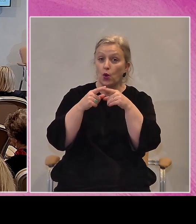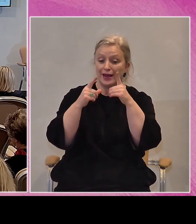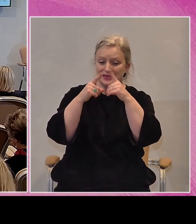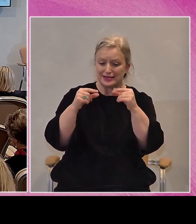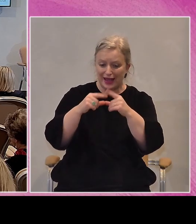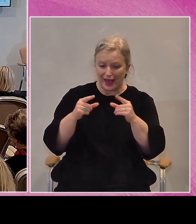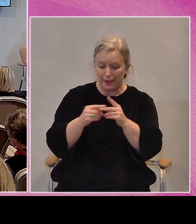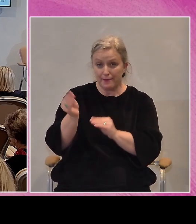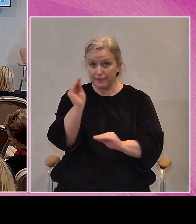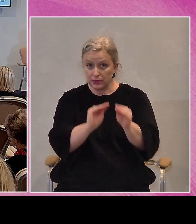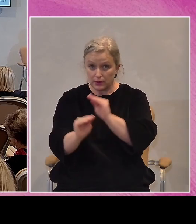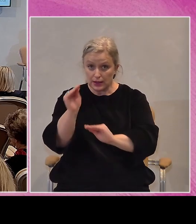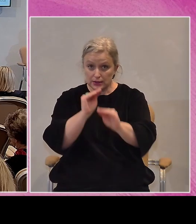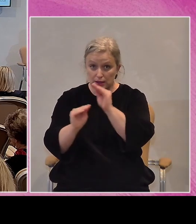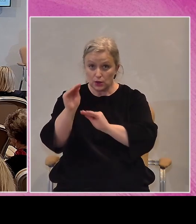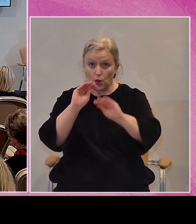drugs?